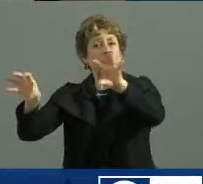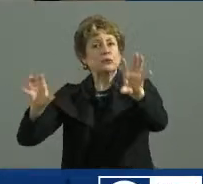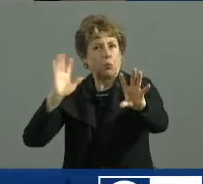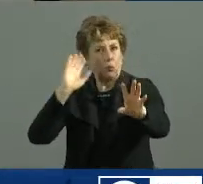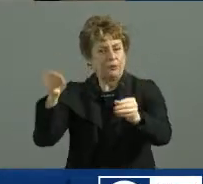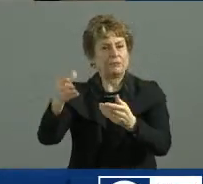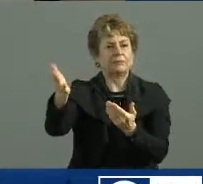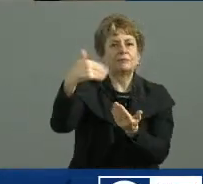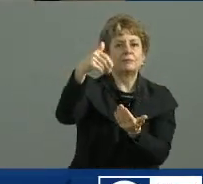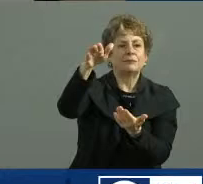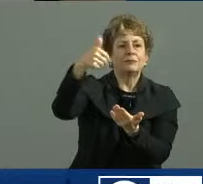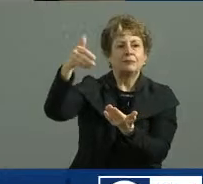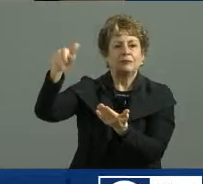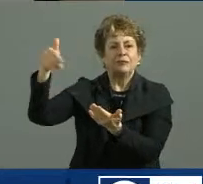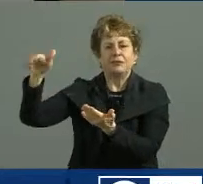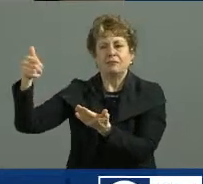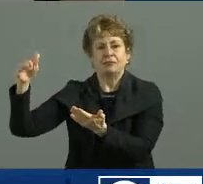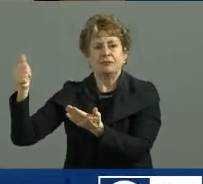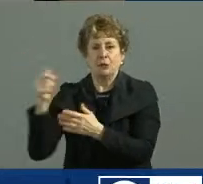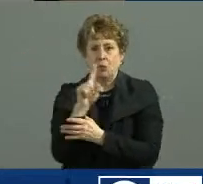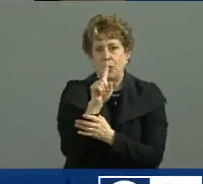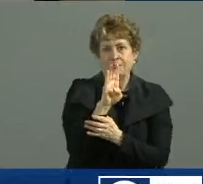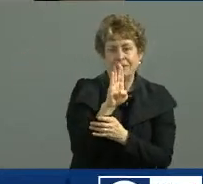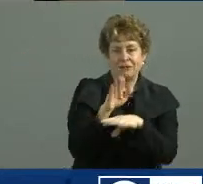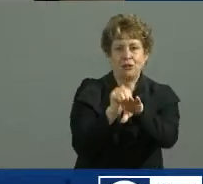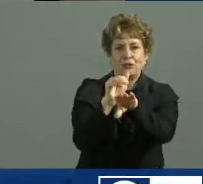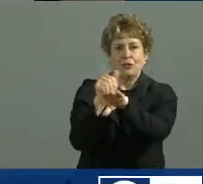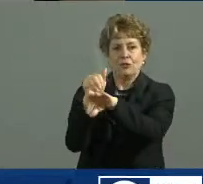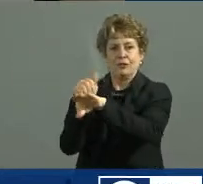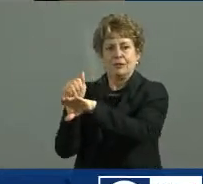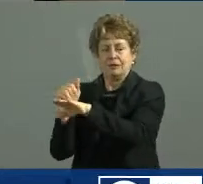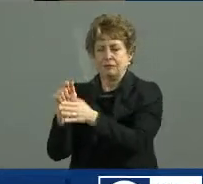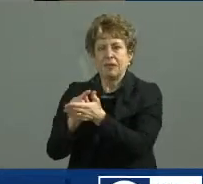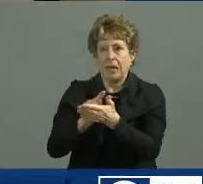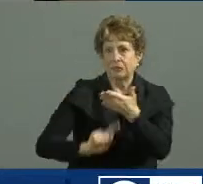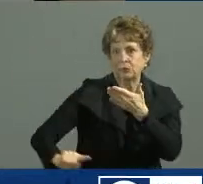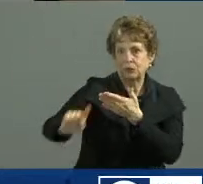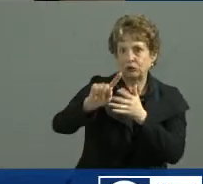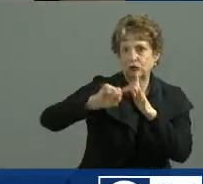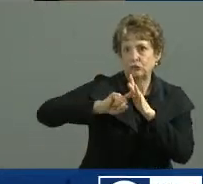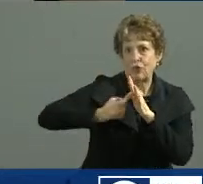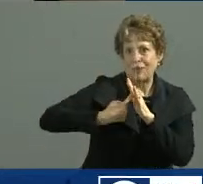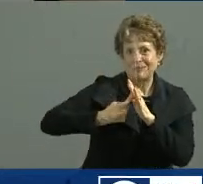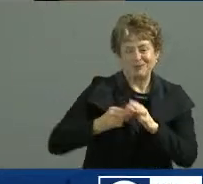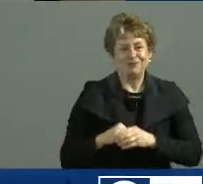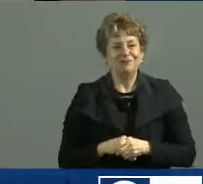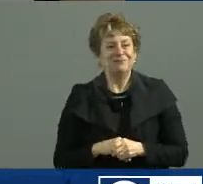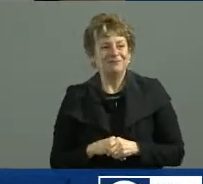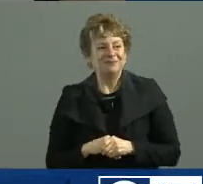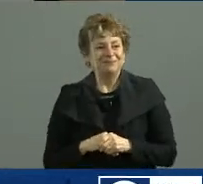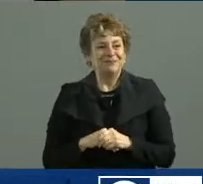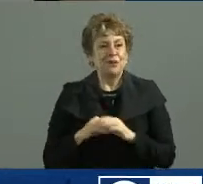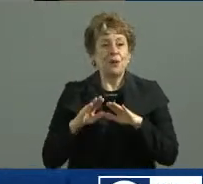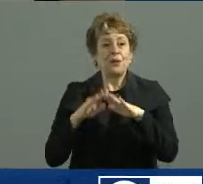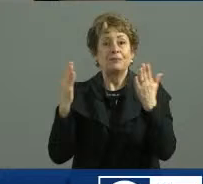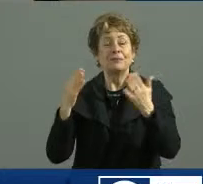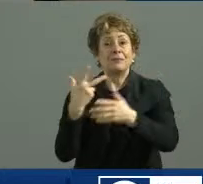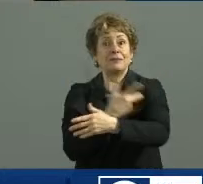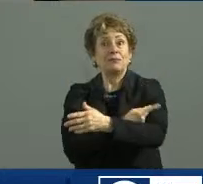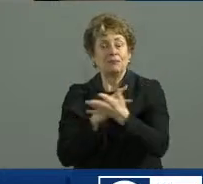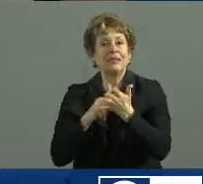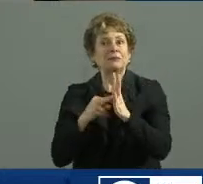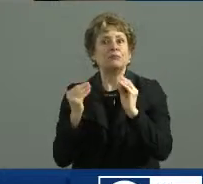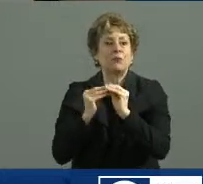phase 1B as of next week, which is going to open up vaccination to a much larger group